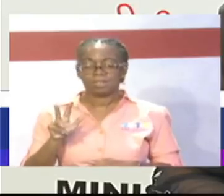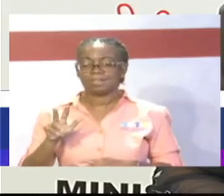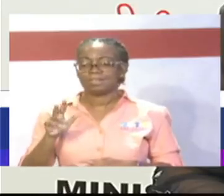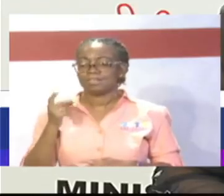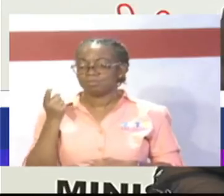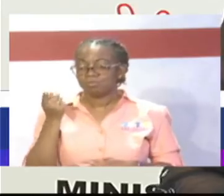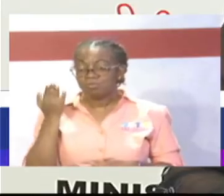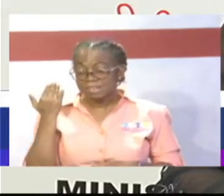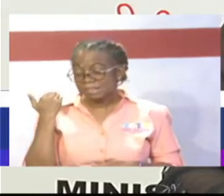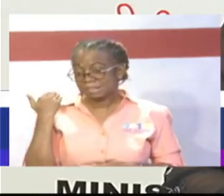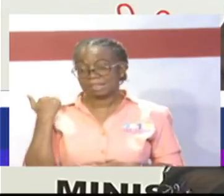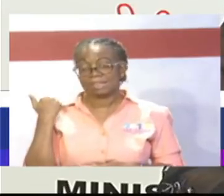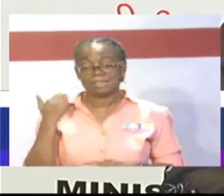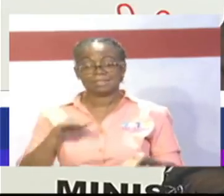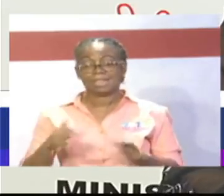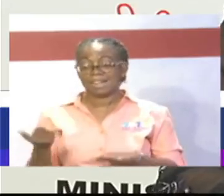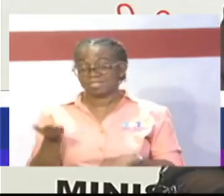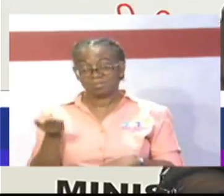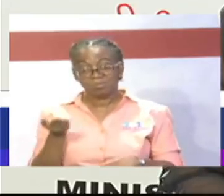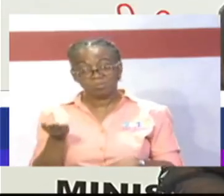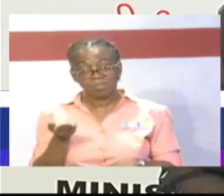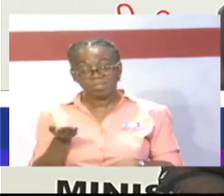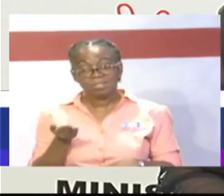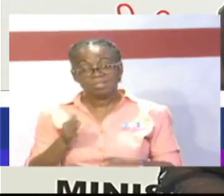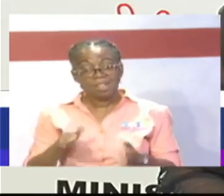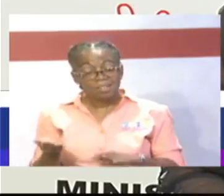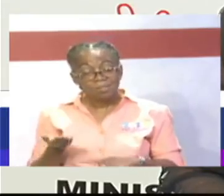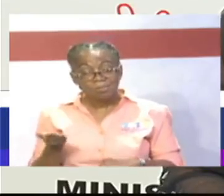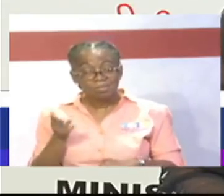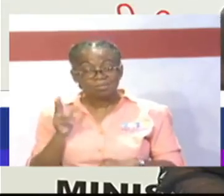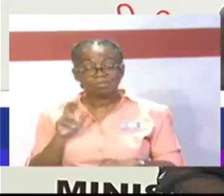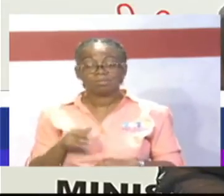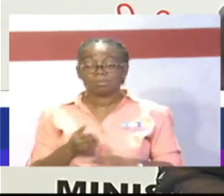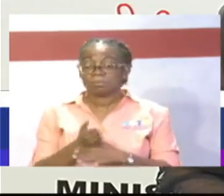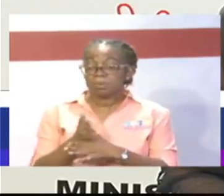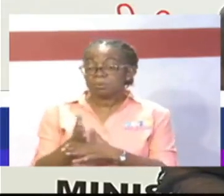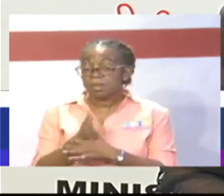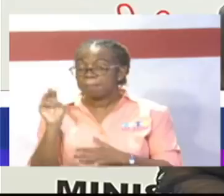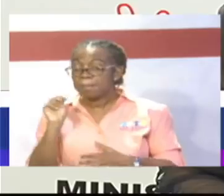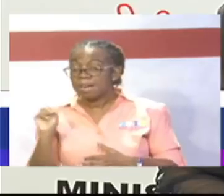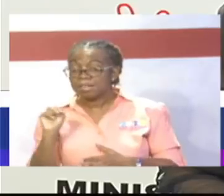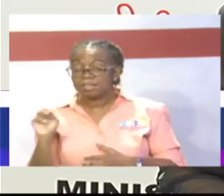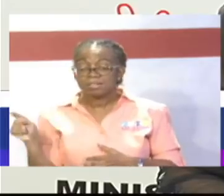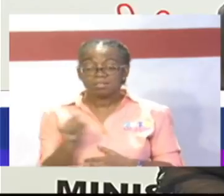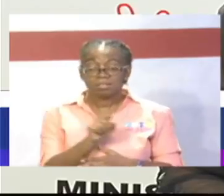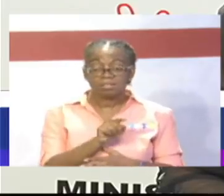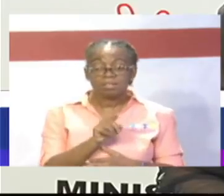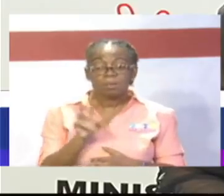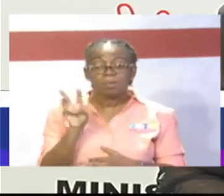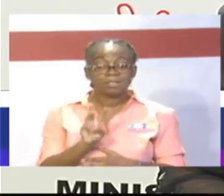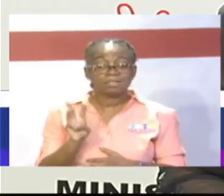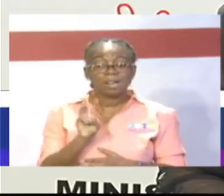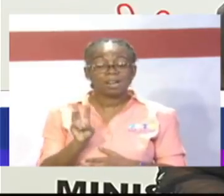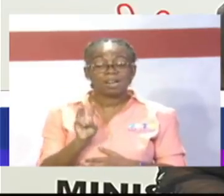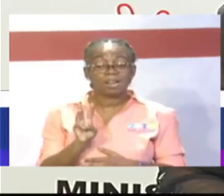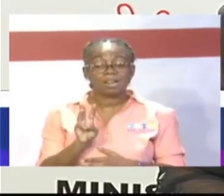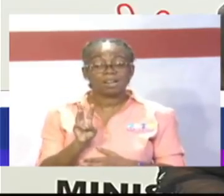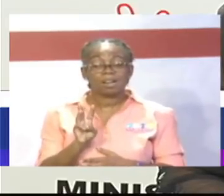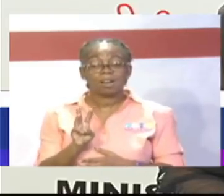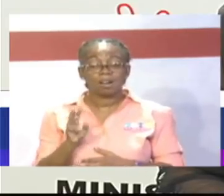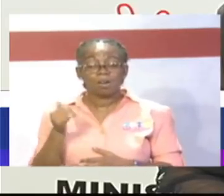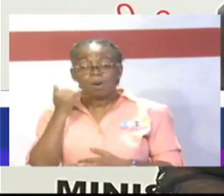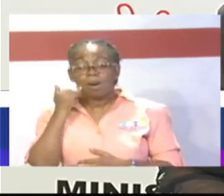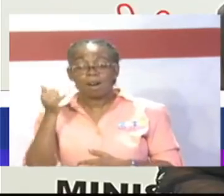recent deaths, those are persons who would have passed away between Monday and today, were persons who contacted the